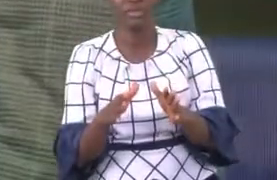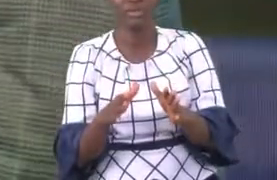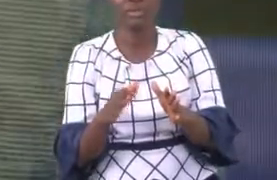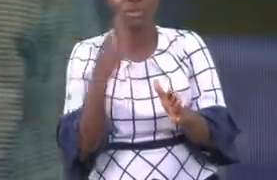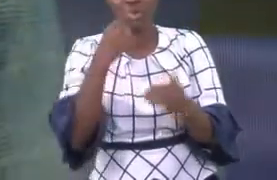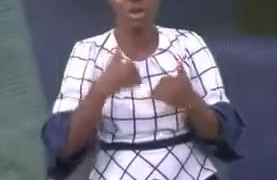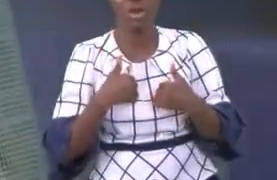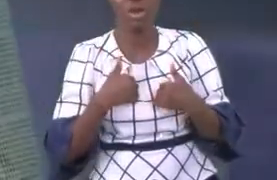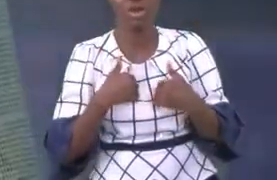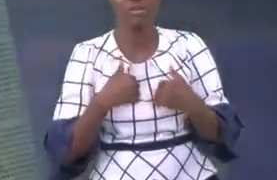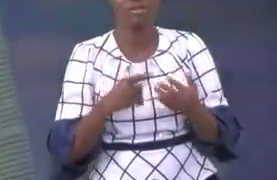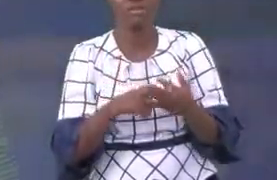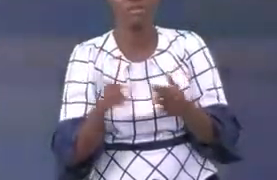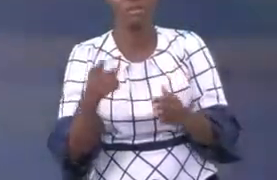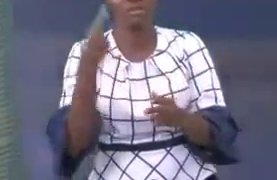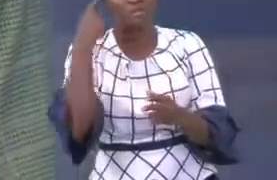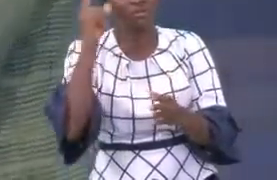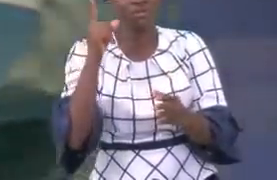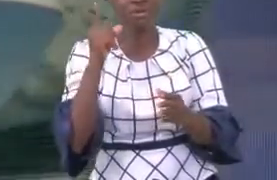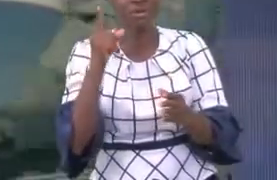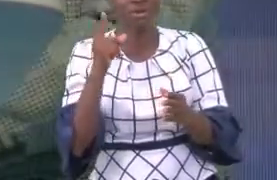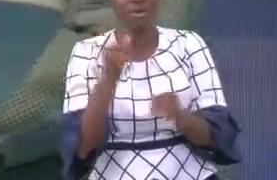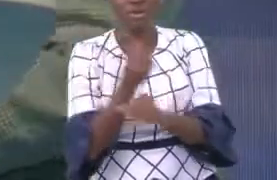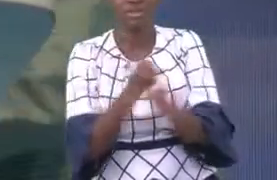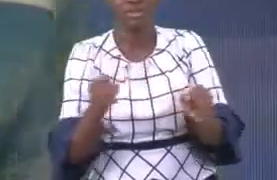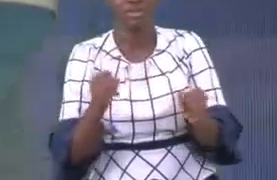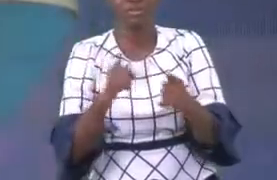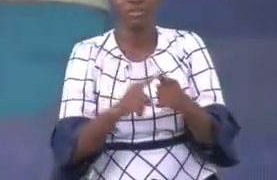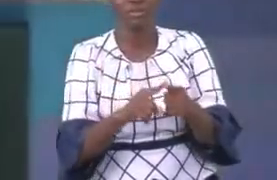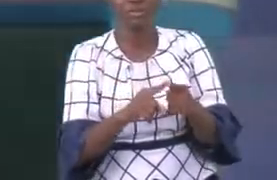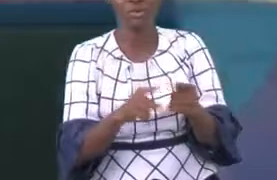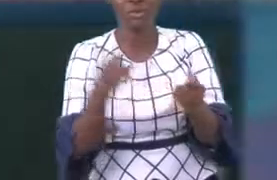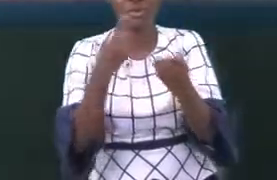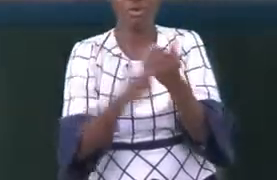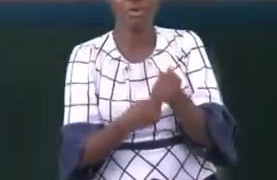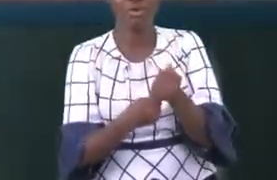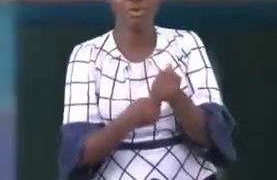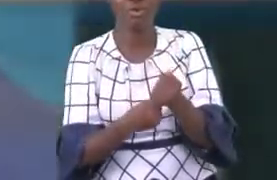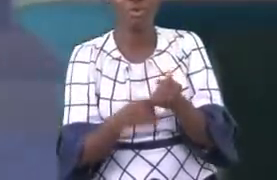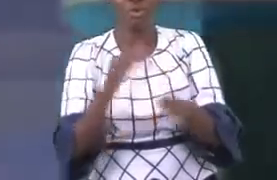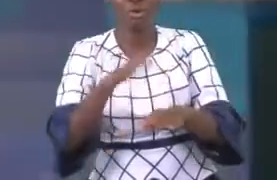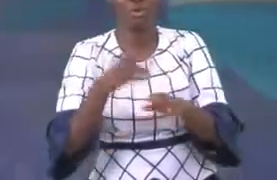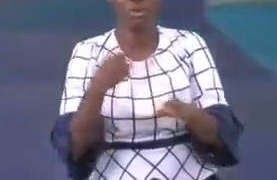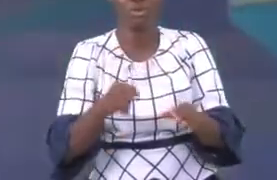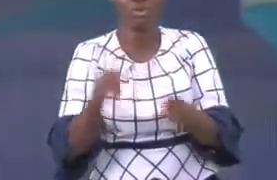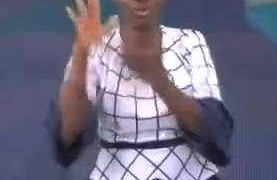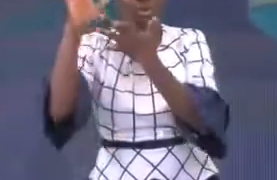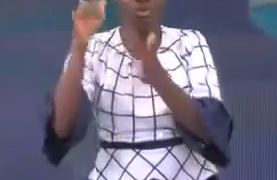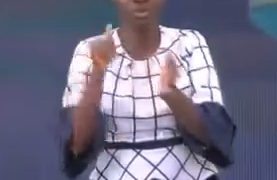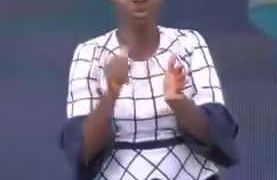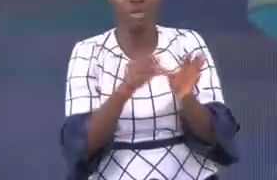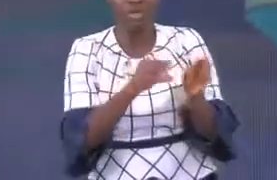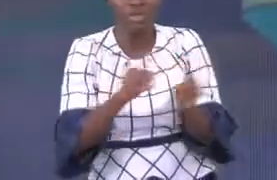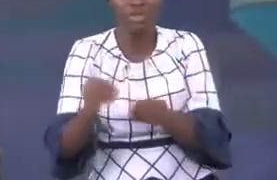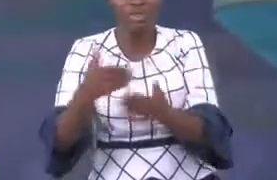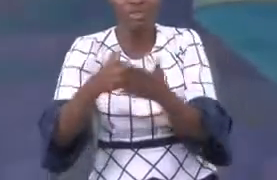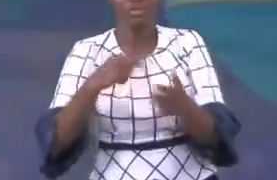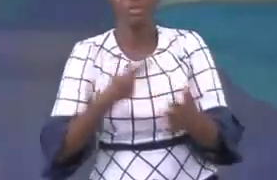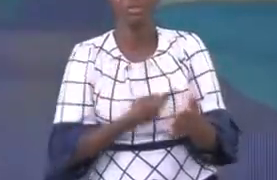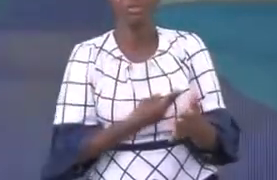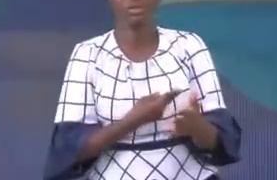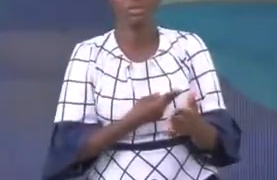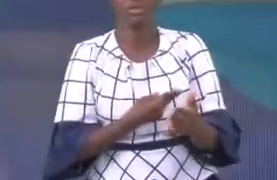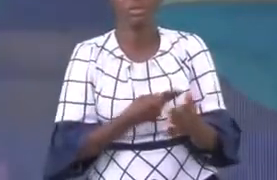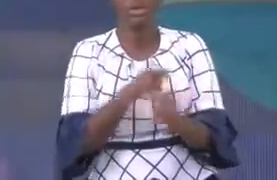We flee to God. We run to God. And when I say, you're giving your life to the Lord Jesus Christ, when you say